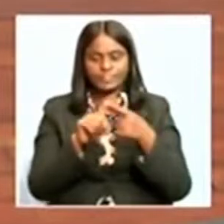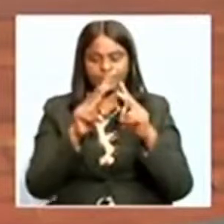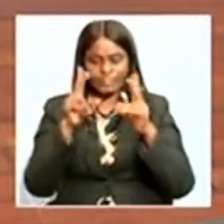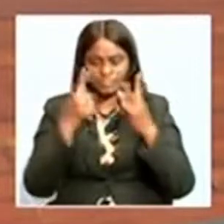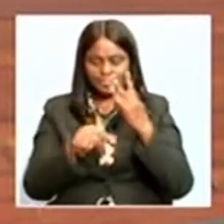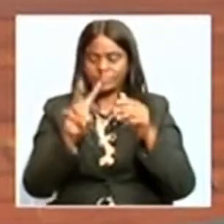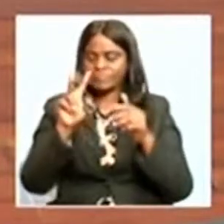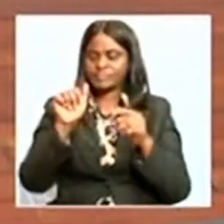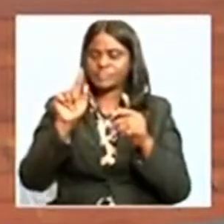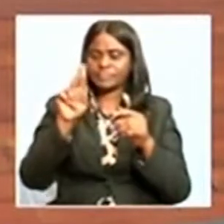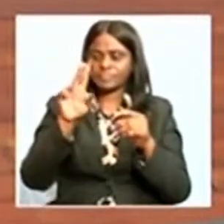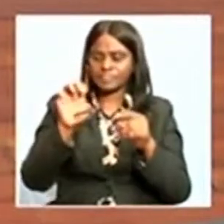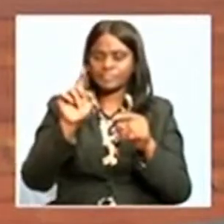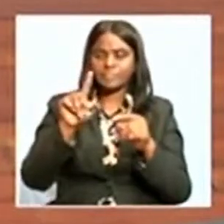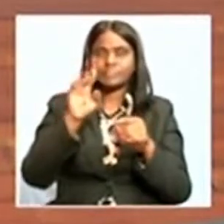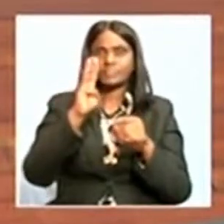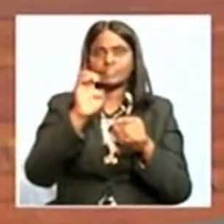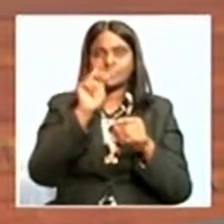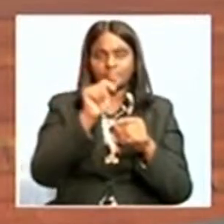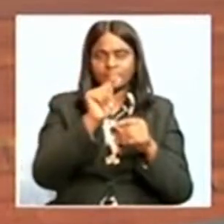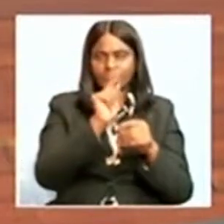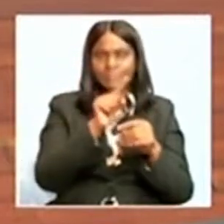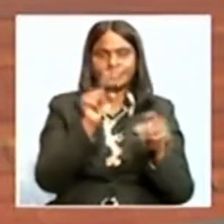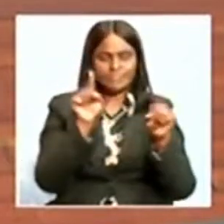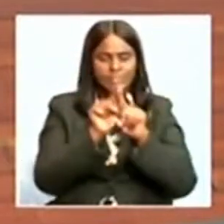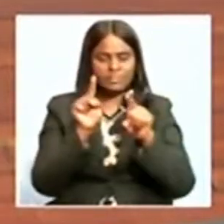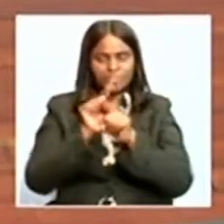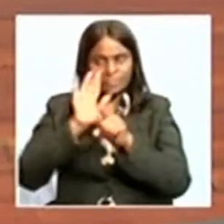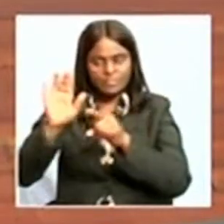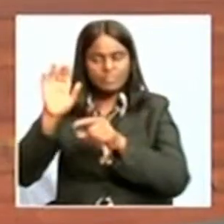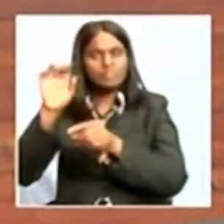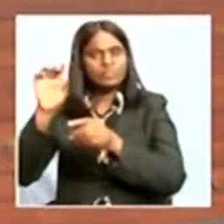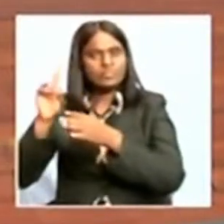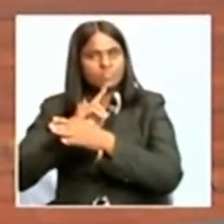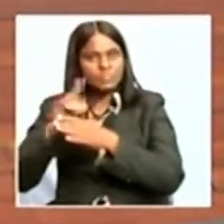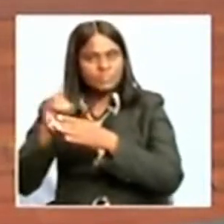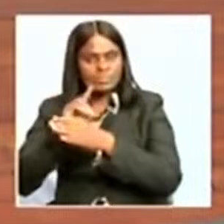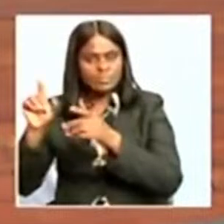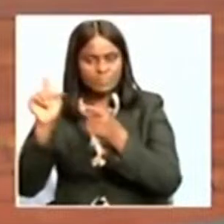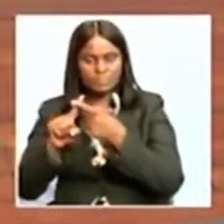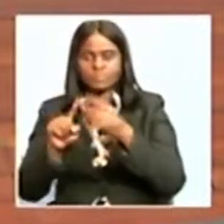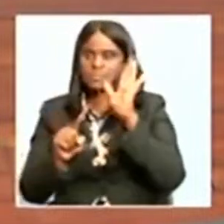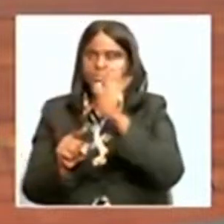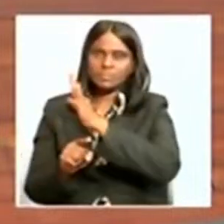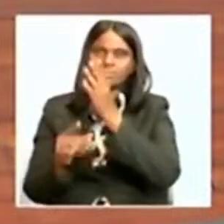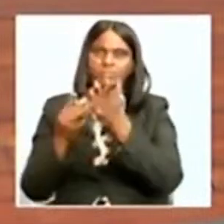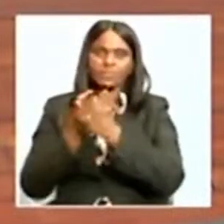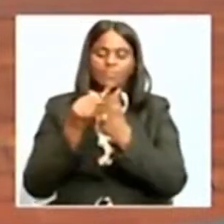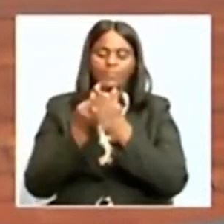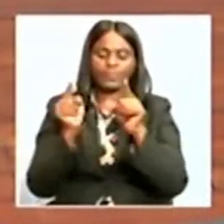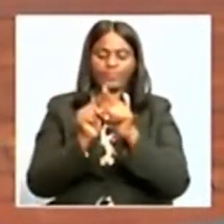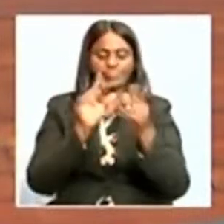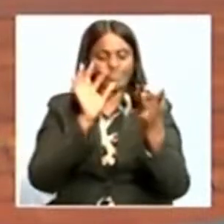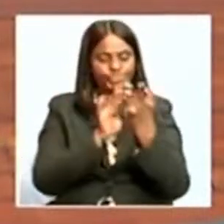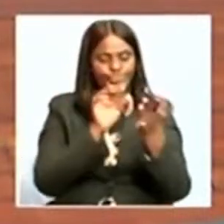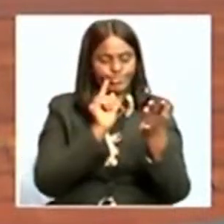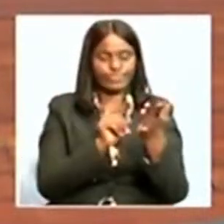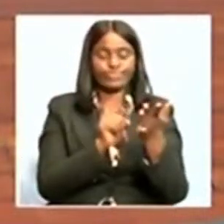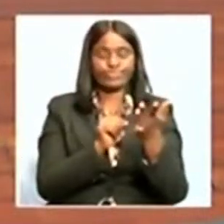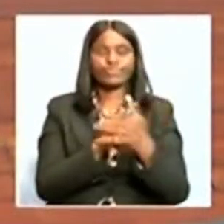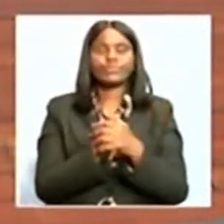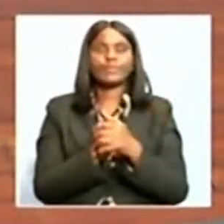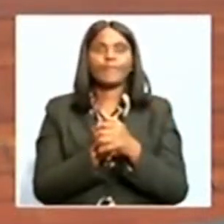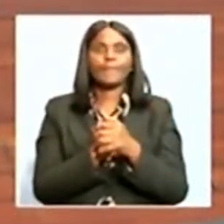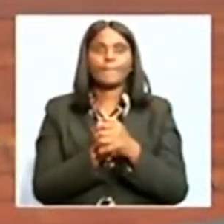to value a bet as exclusive of excise duty and being the amount wagered or staked.